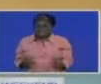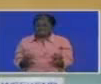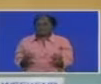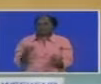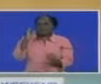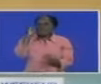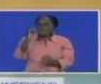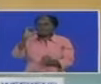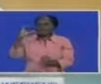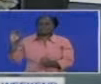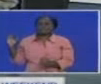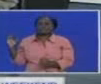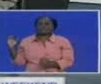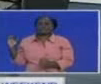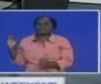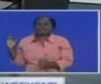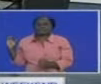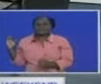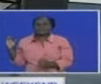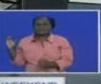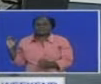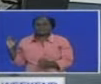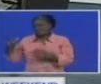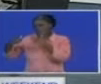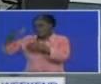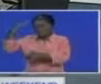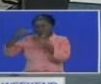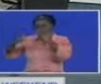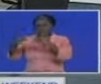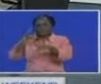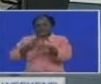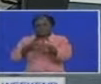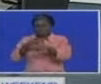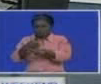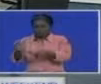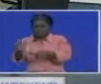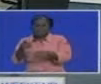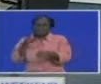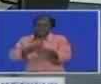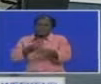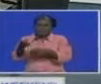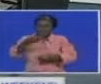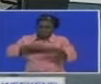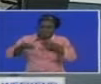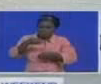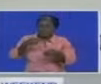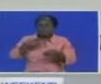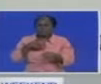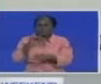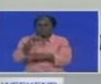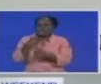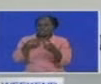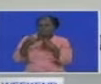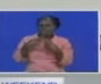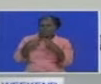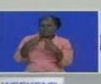ICC predictors. Okay, all right. Yes, Professor, and while you're doing that, because we're running out of time, even as you discuss that, let's talk about, you